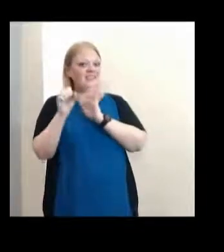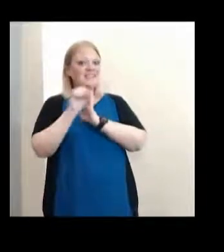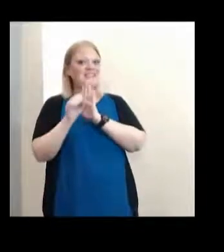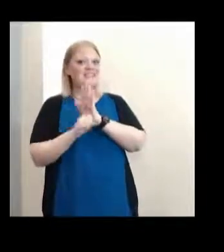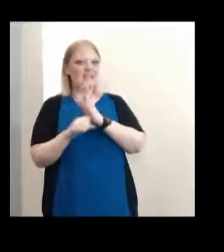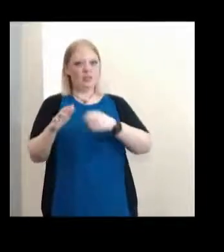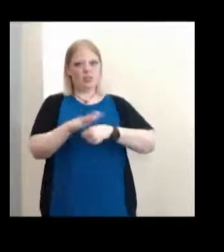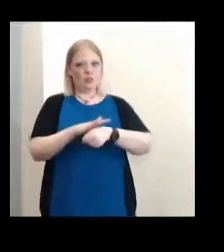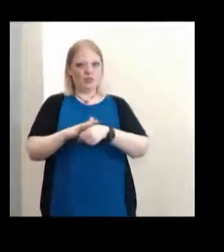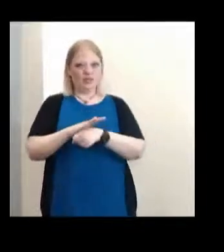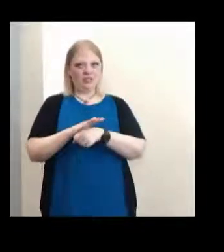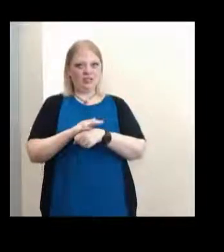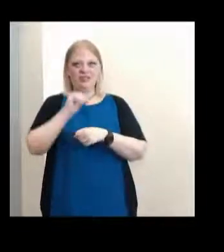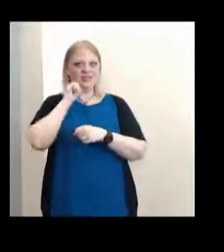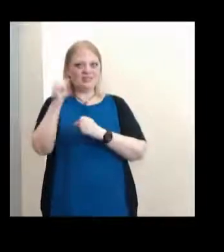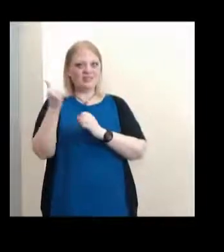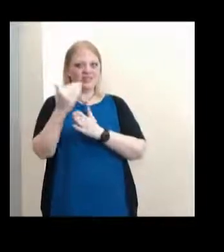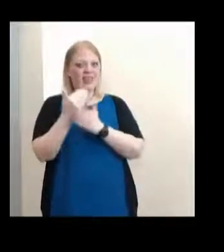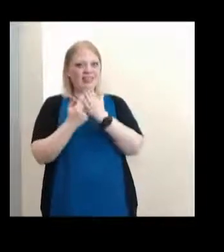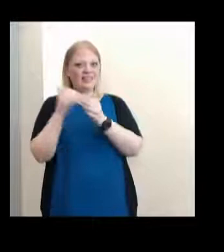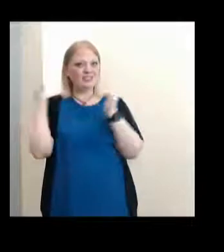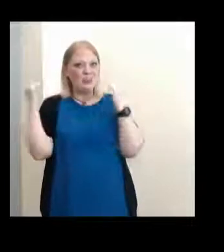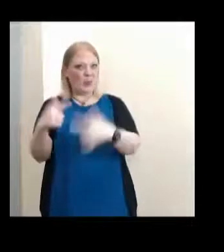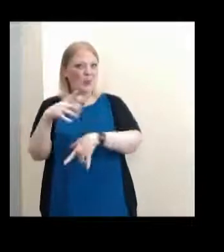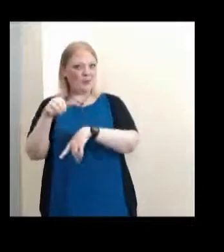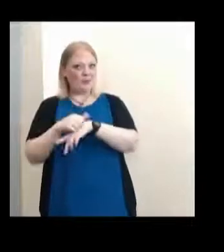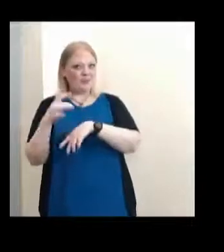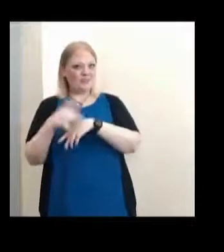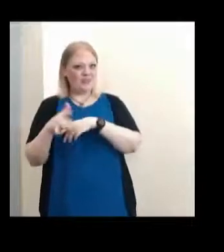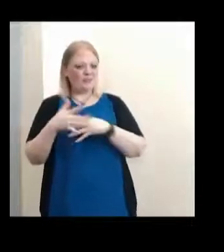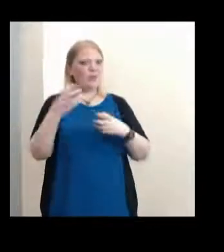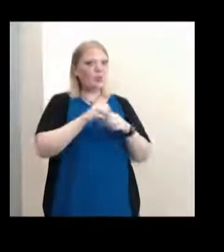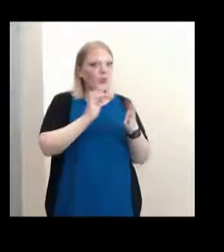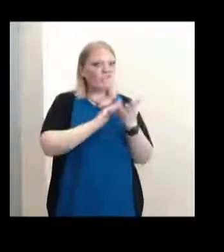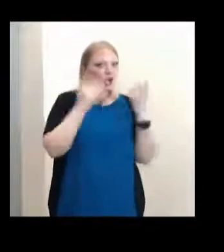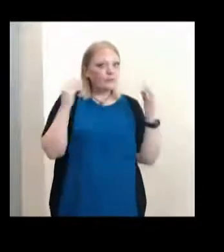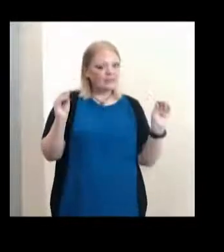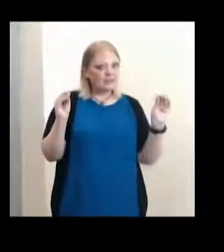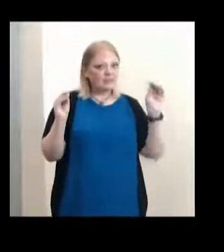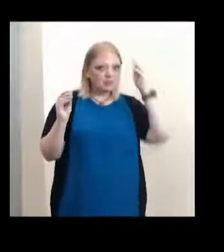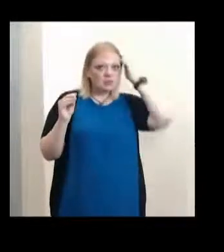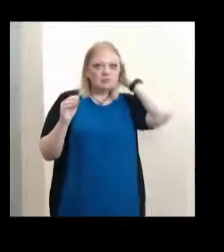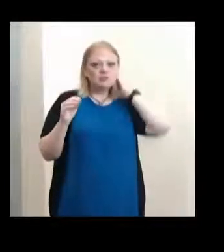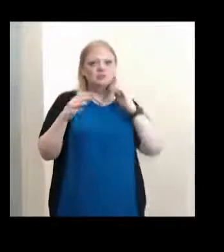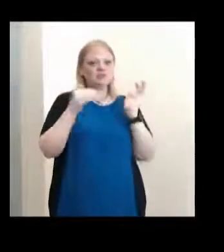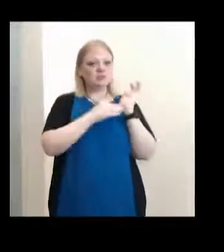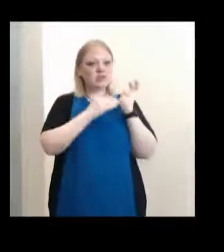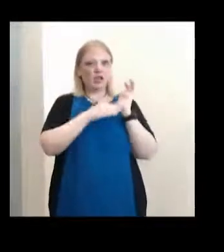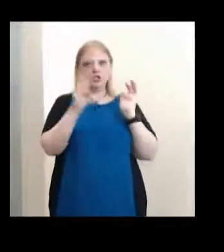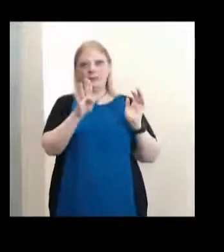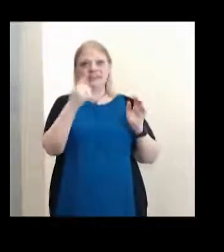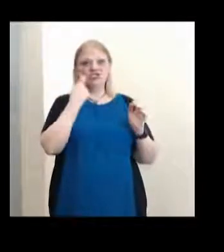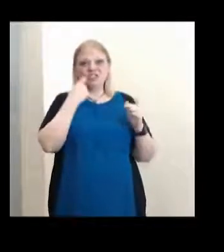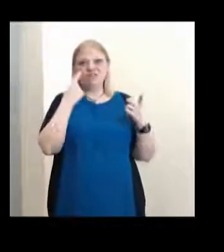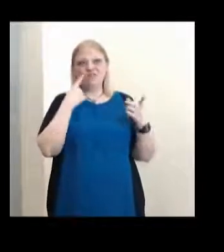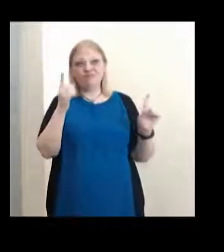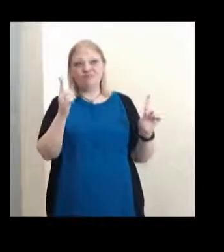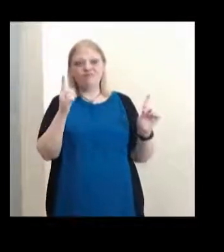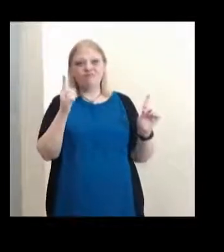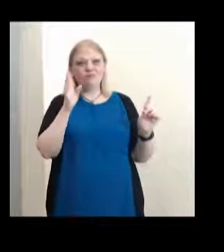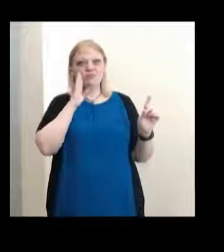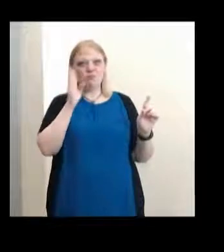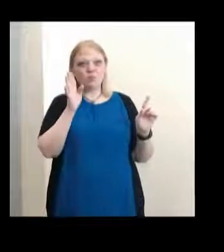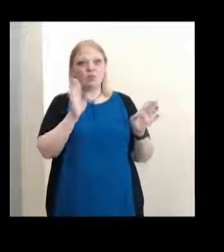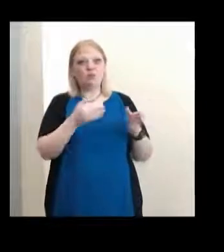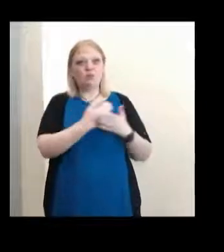locations. It does not list every appointment that's available, including those that are at pharmacies. As Dr. Burstein noted, we're going to be announcing next week and opening up